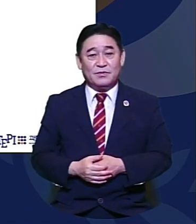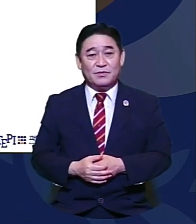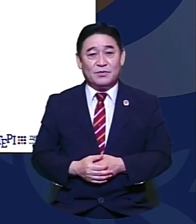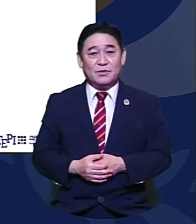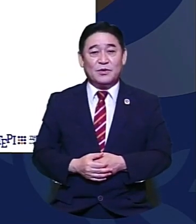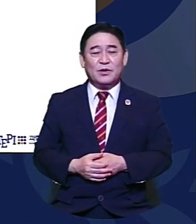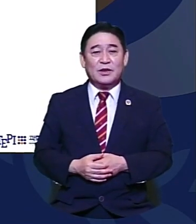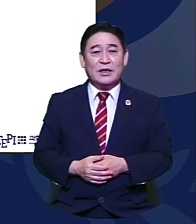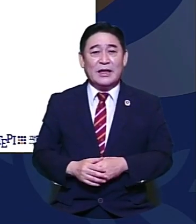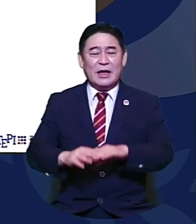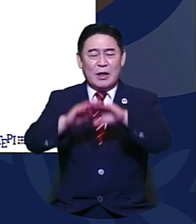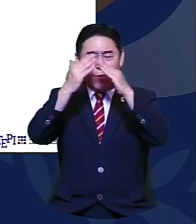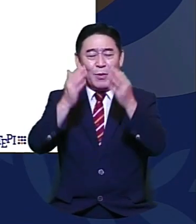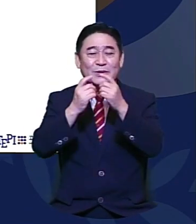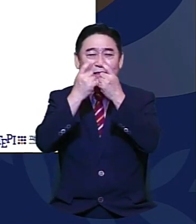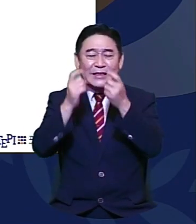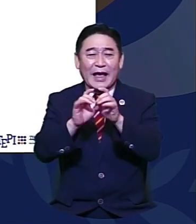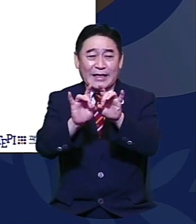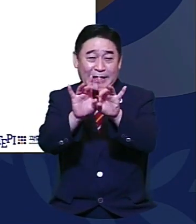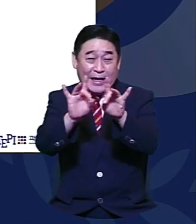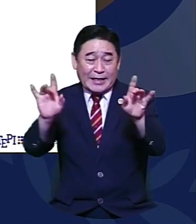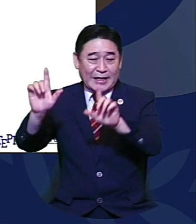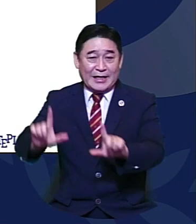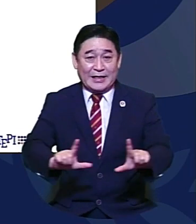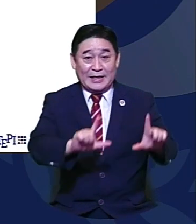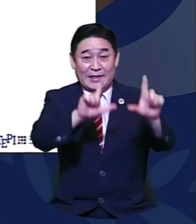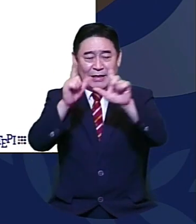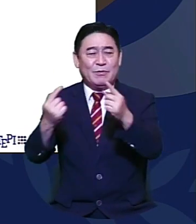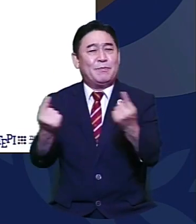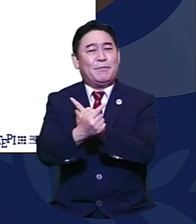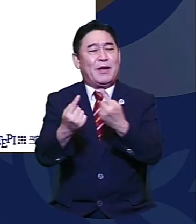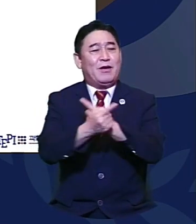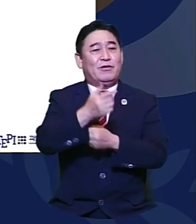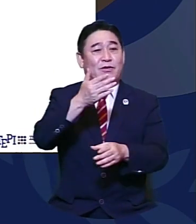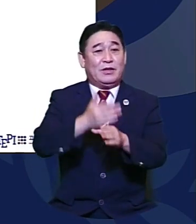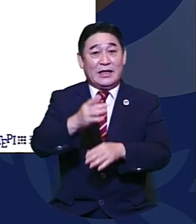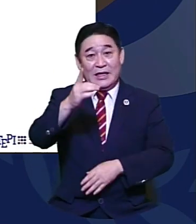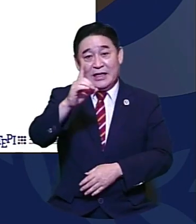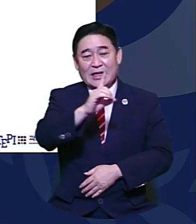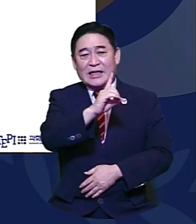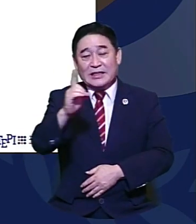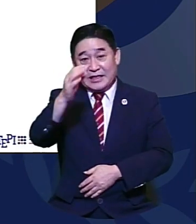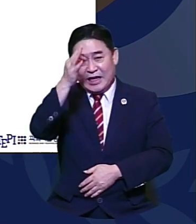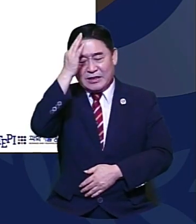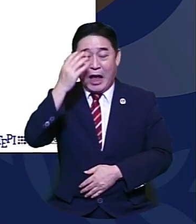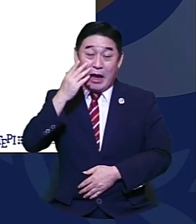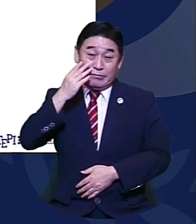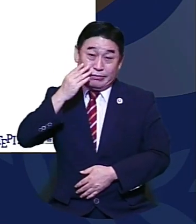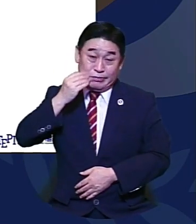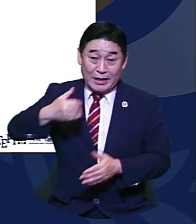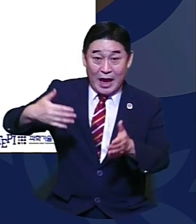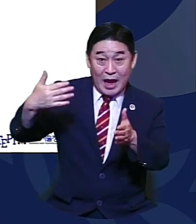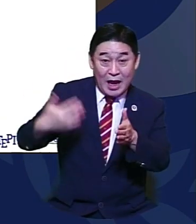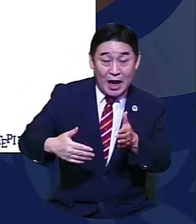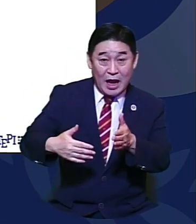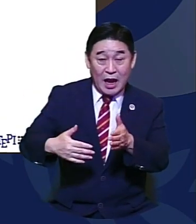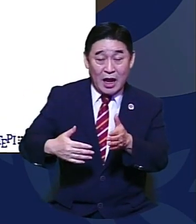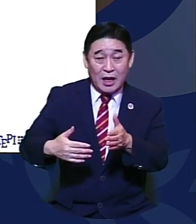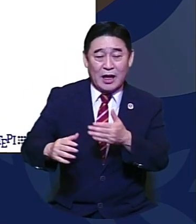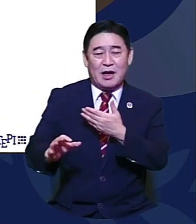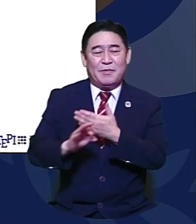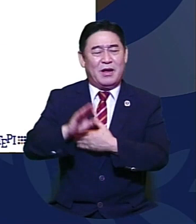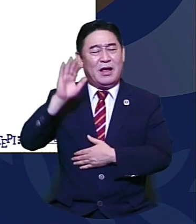if every individual is not that familiar with the digital technology, and their future should be very